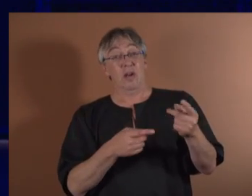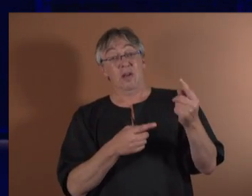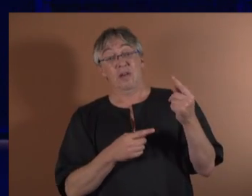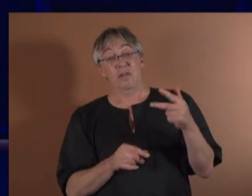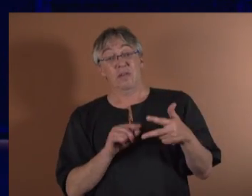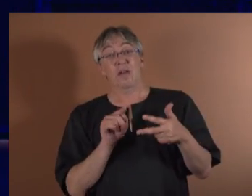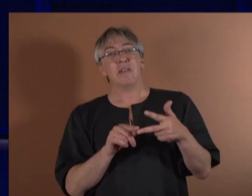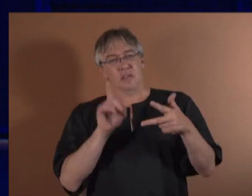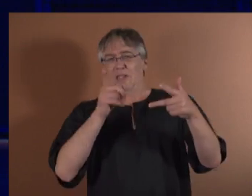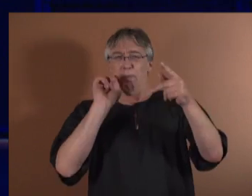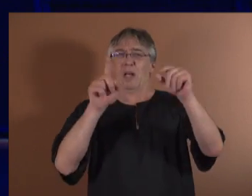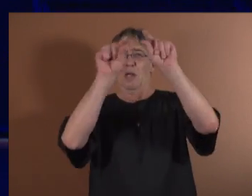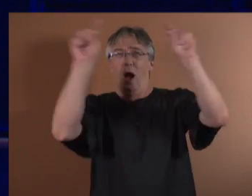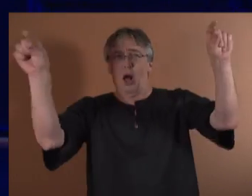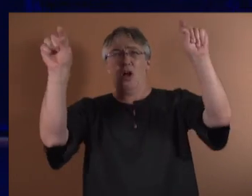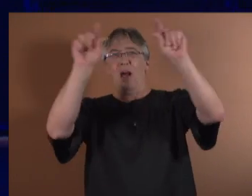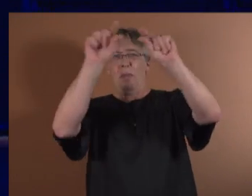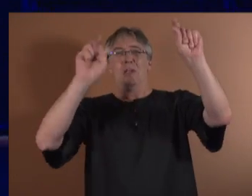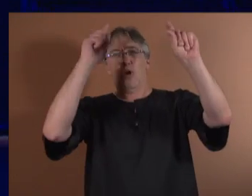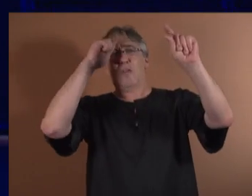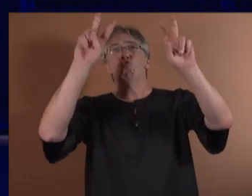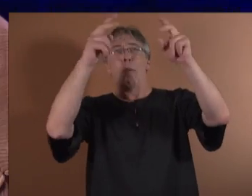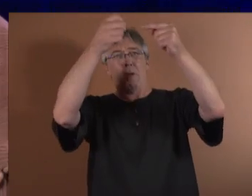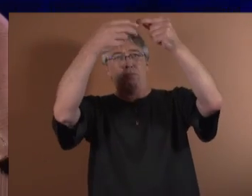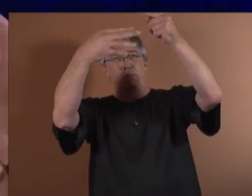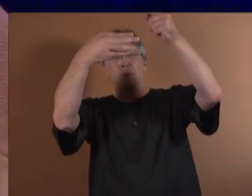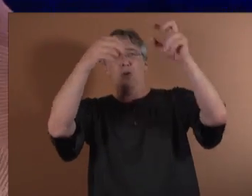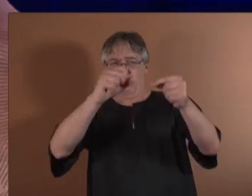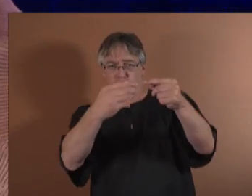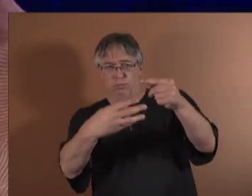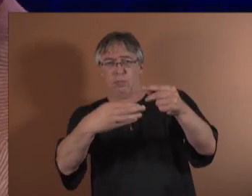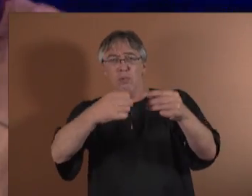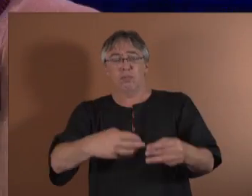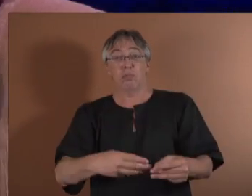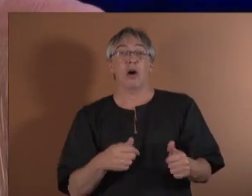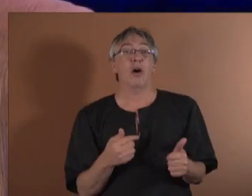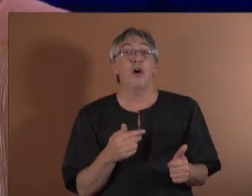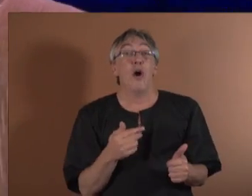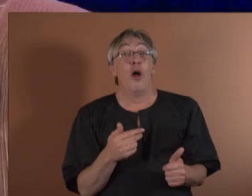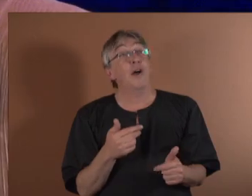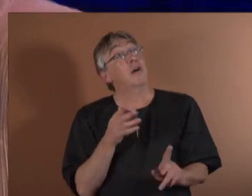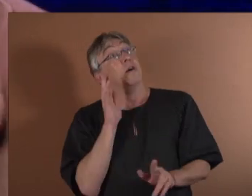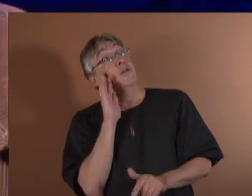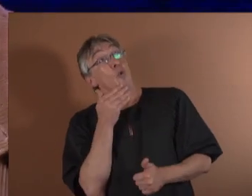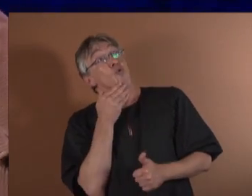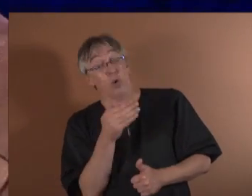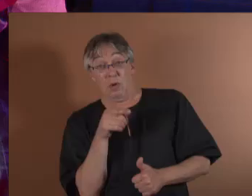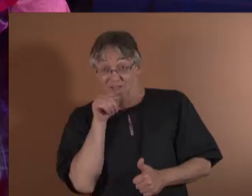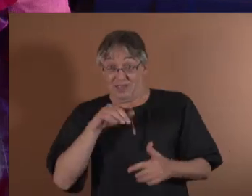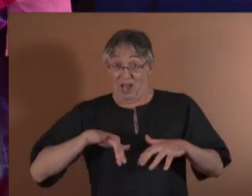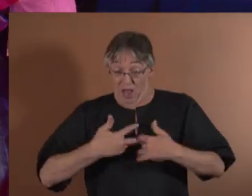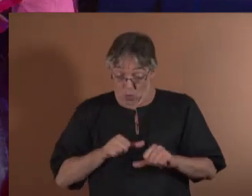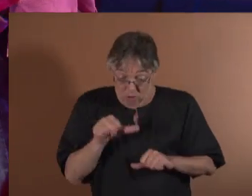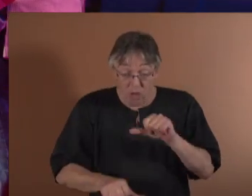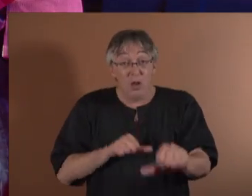going to have subheadings. I looked at that and said, God, that looks good. Looks great. Looks to me like if I filled all that out to begin with, I should write a great report. Thanks,